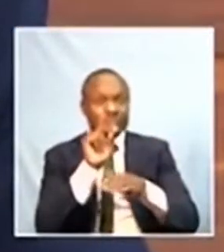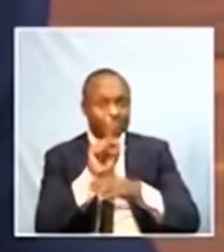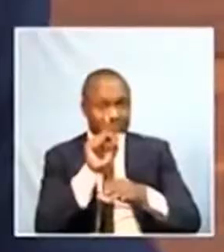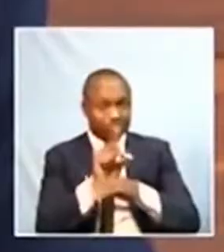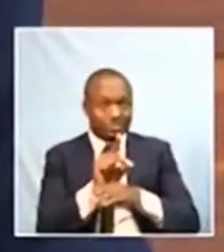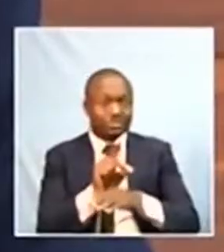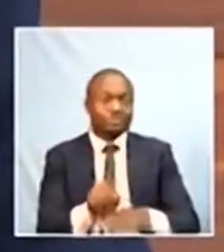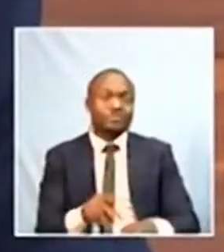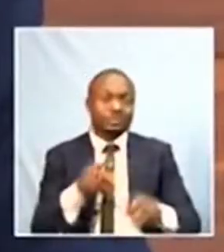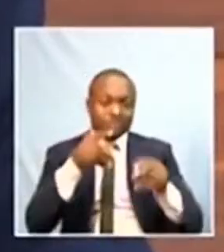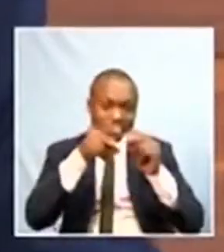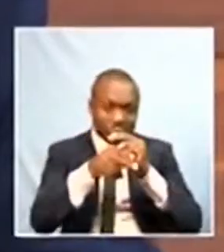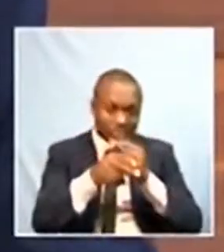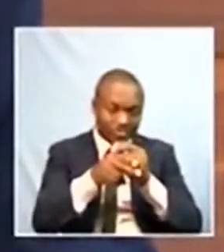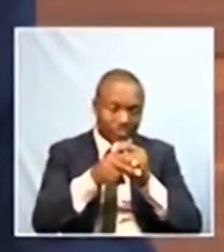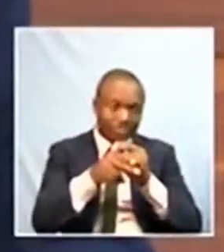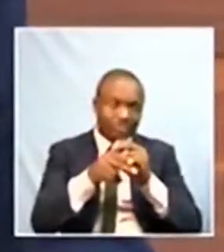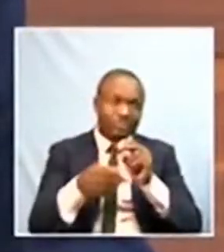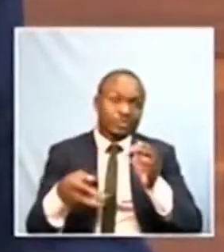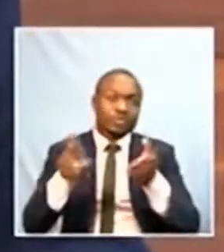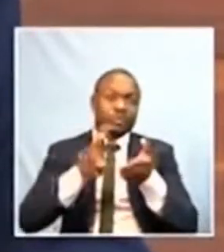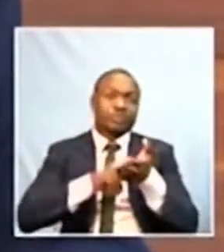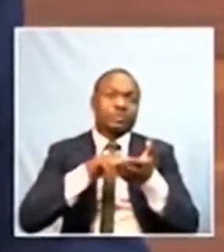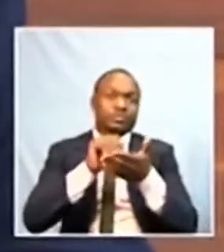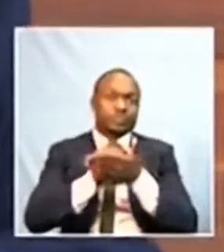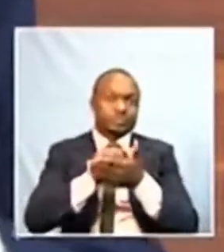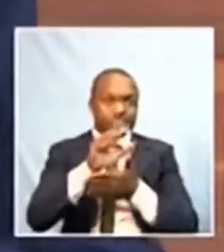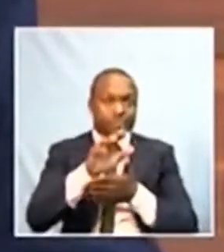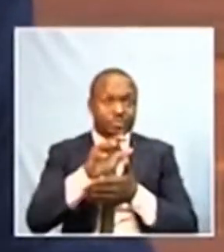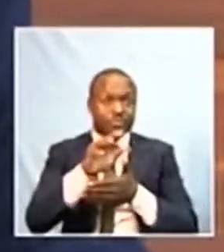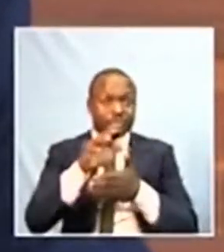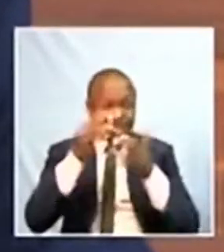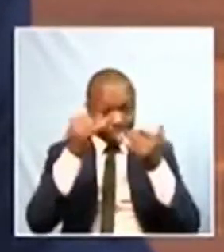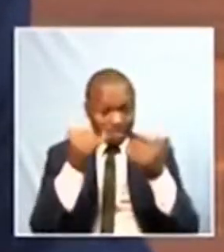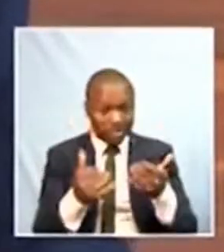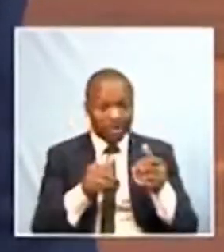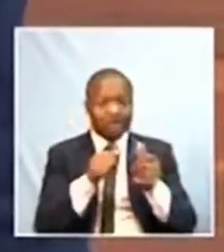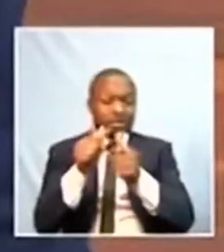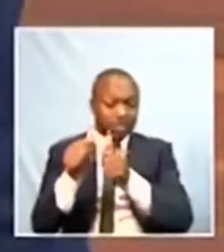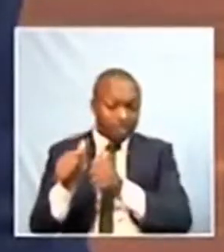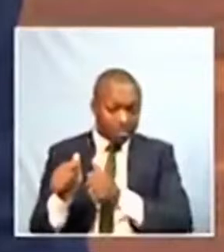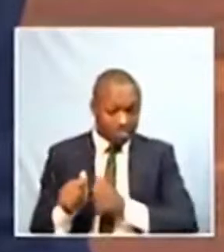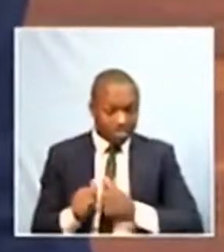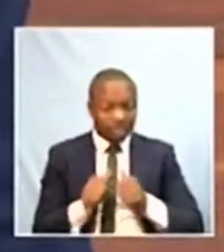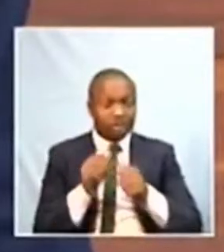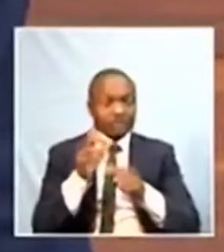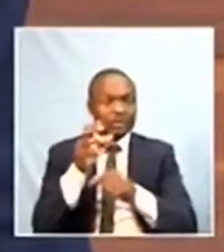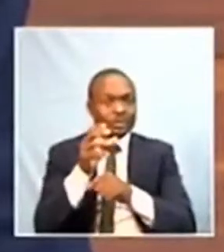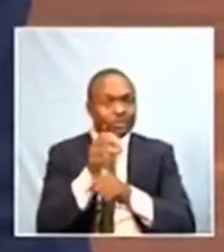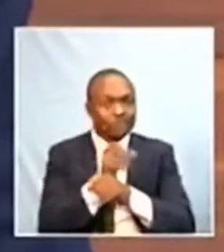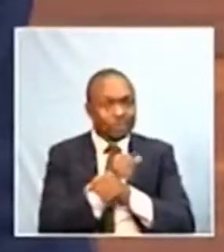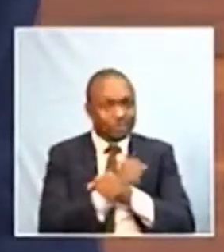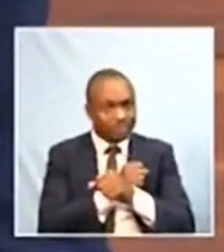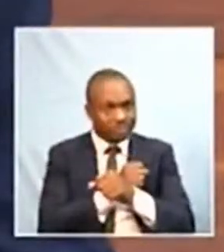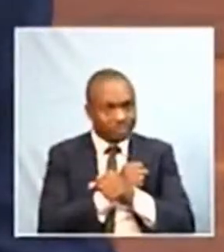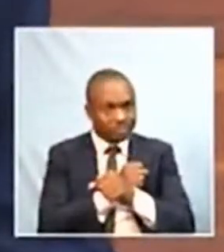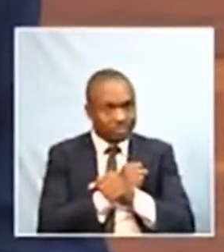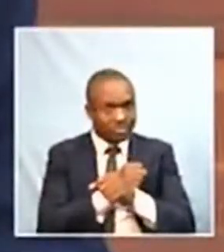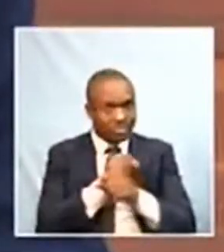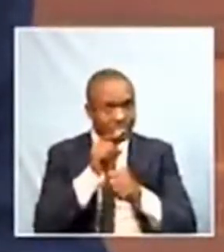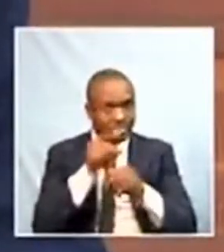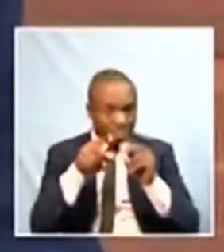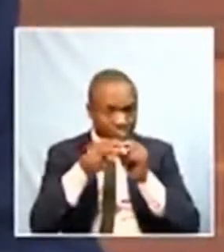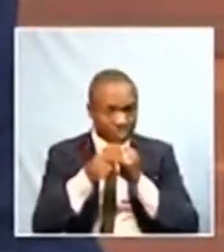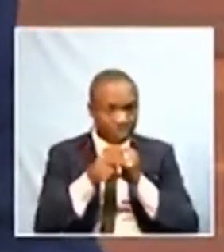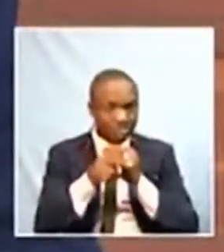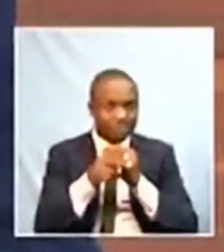was terminated and re-advertised. There are no reasons. The action taken from you is that you terminated